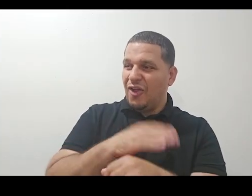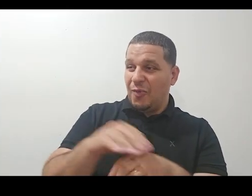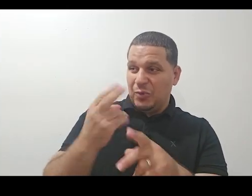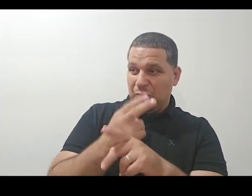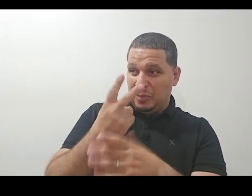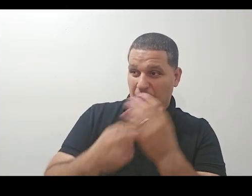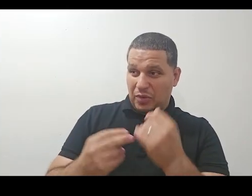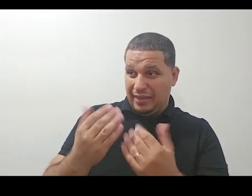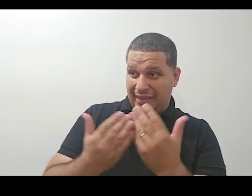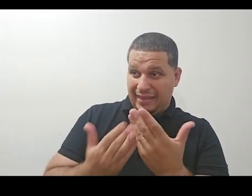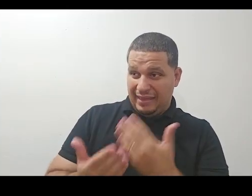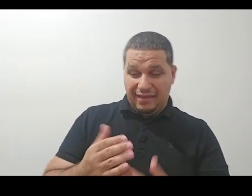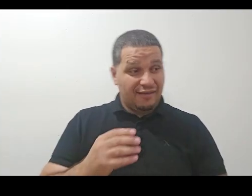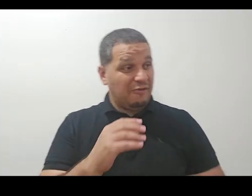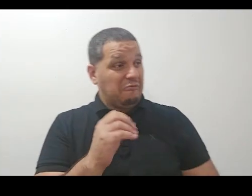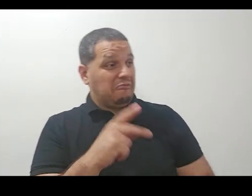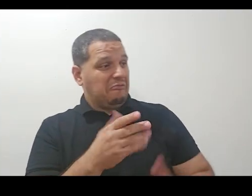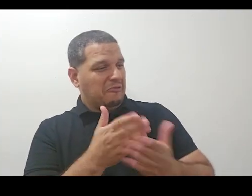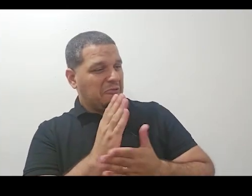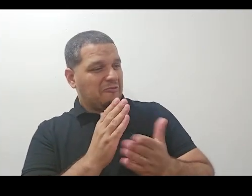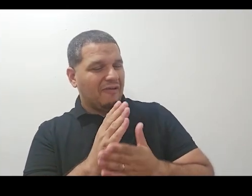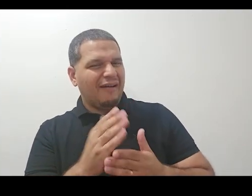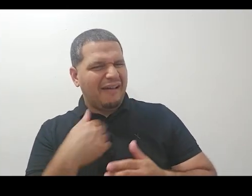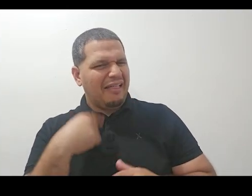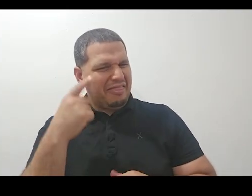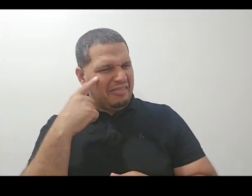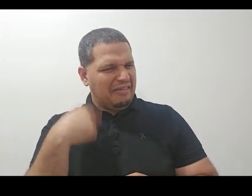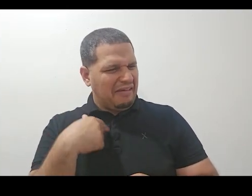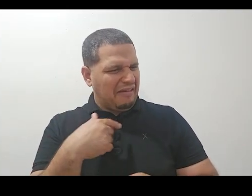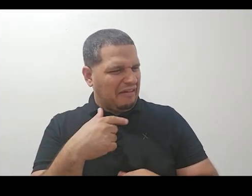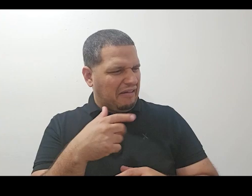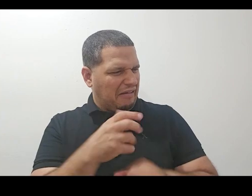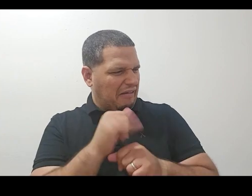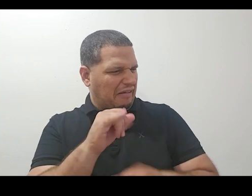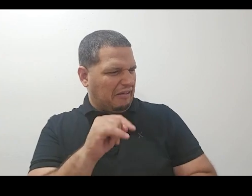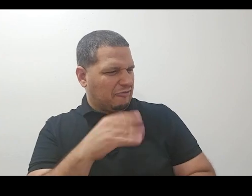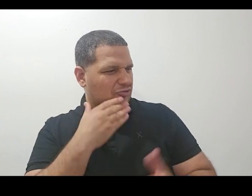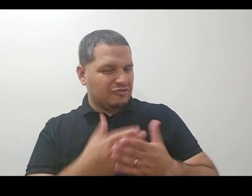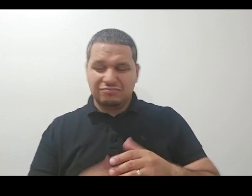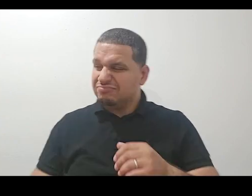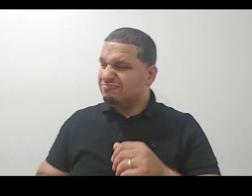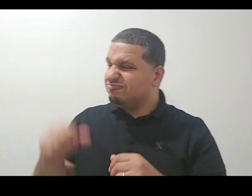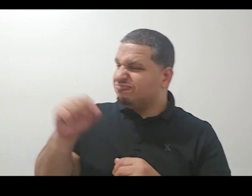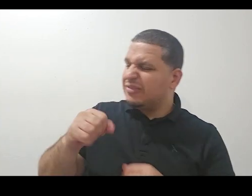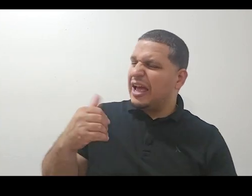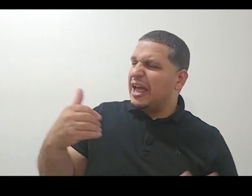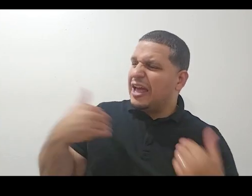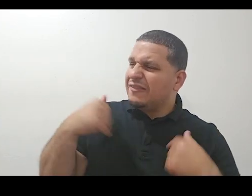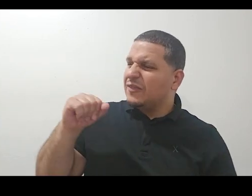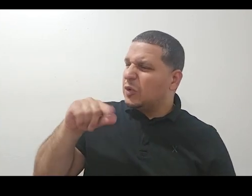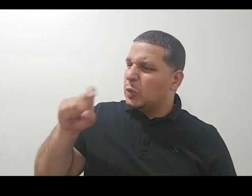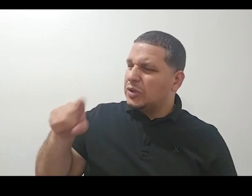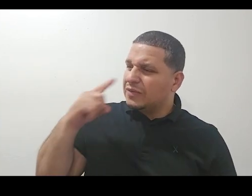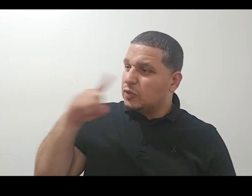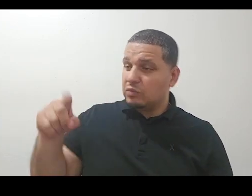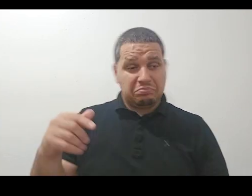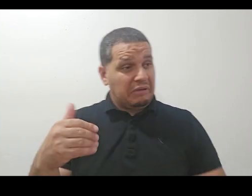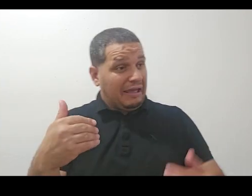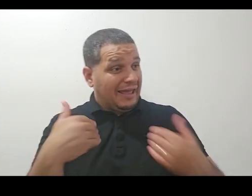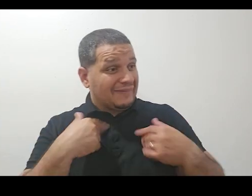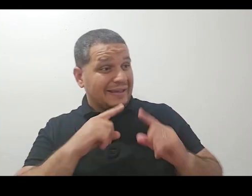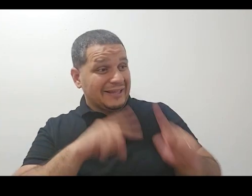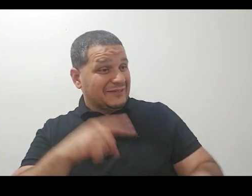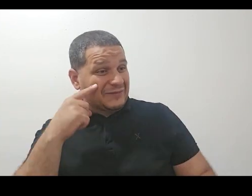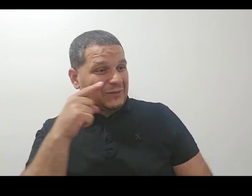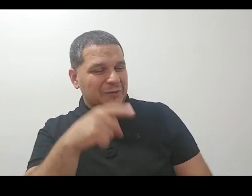arm. There you go. All right. I think I got it. Yes. I got a question for you now, though. I got an answer